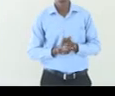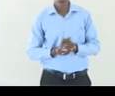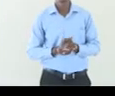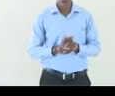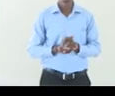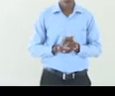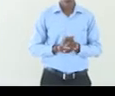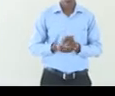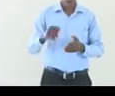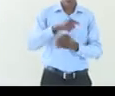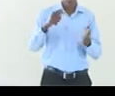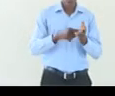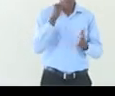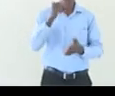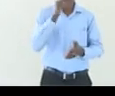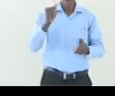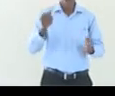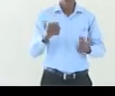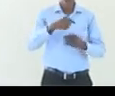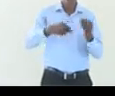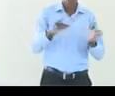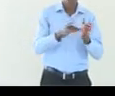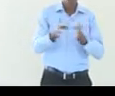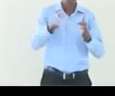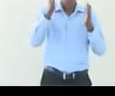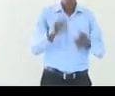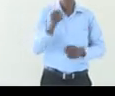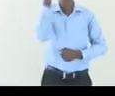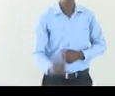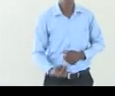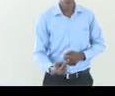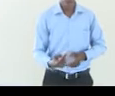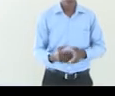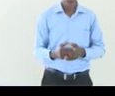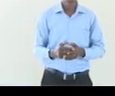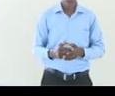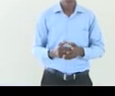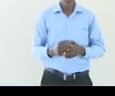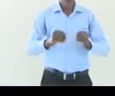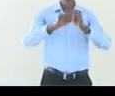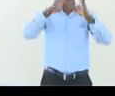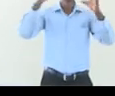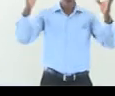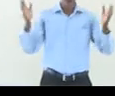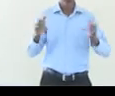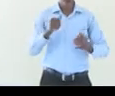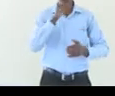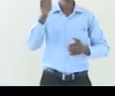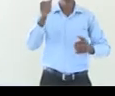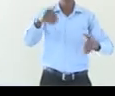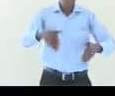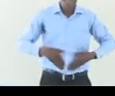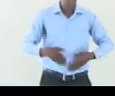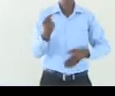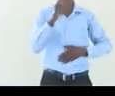truth. This is not only about Christianity. In any religion, throughout the course of history, crowds don't embrace